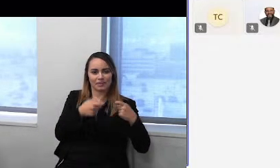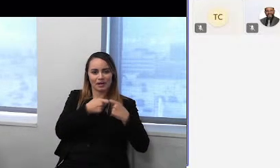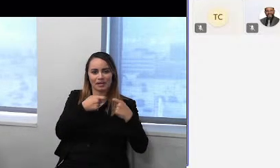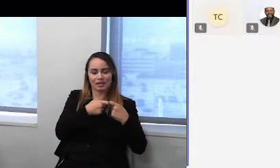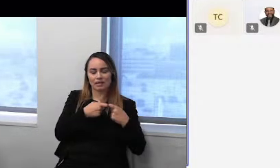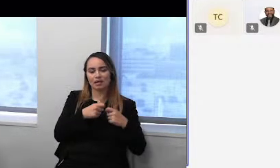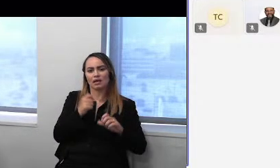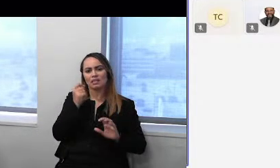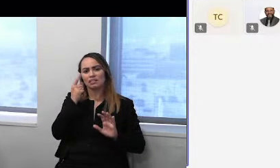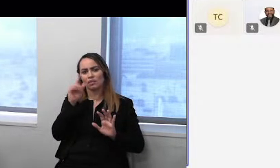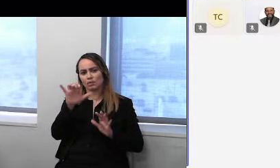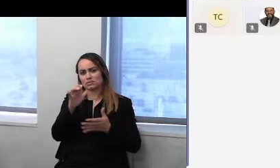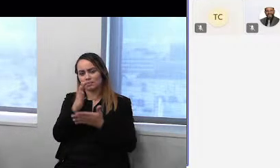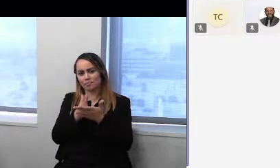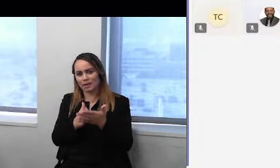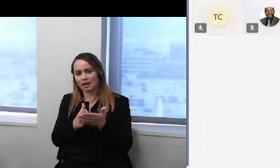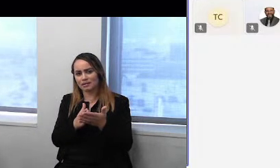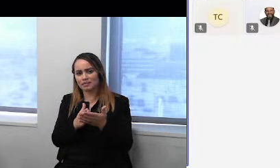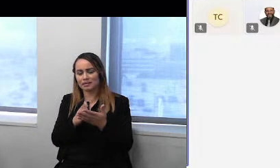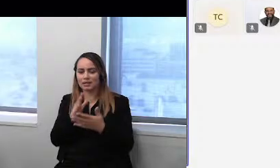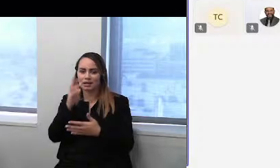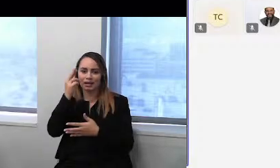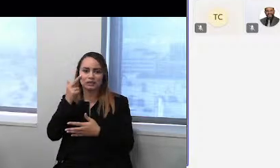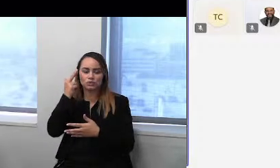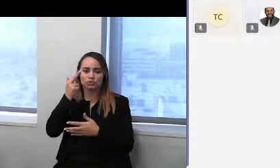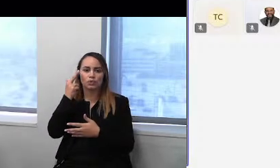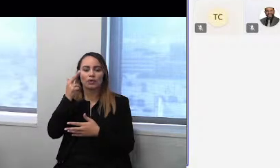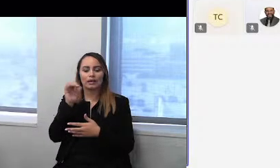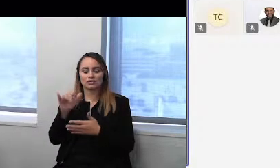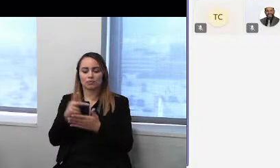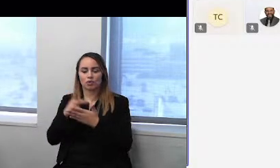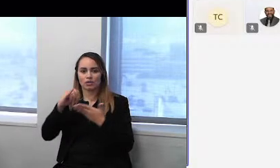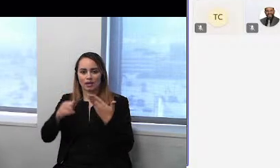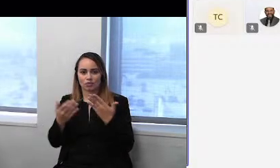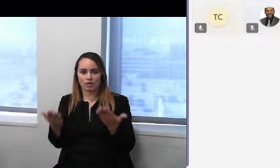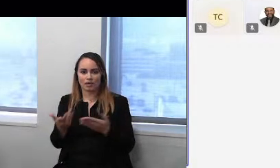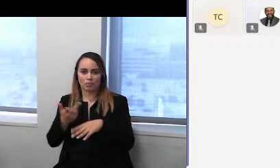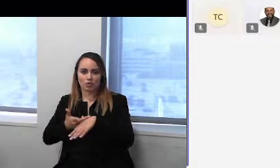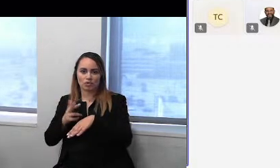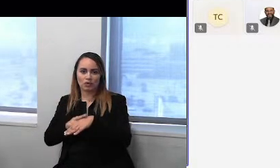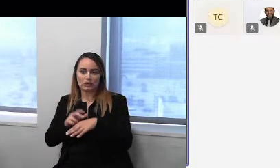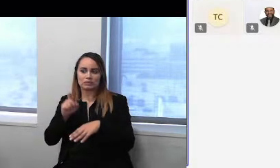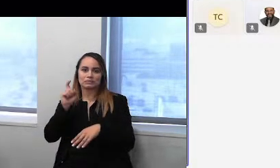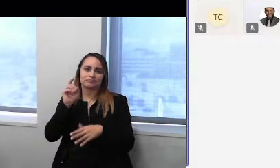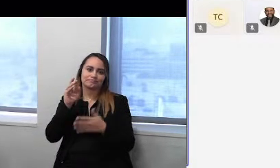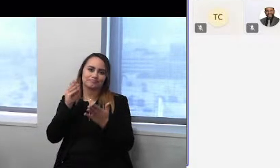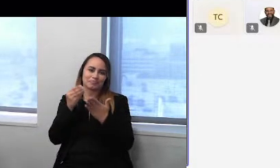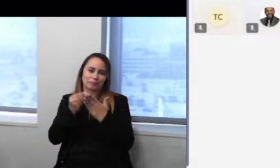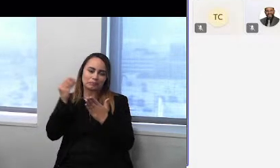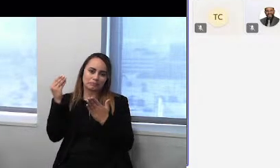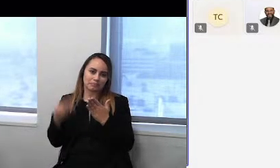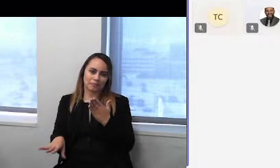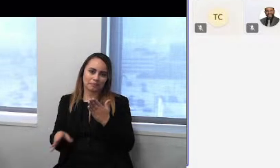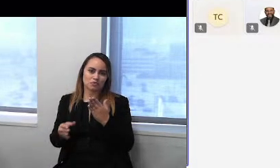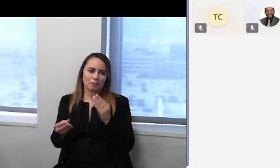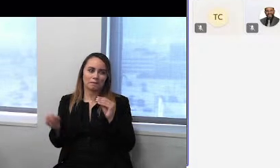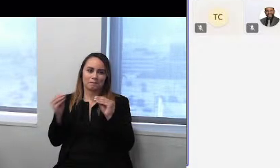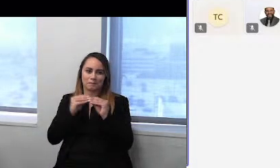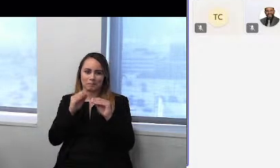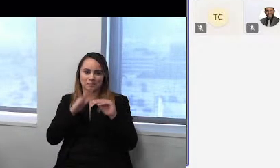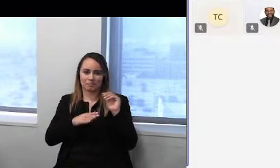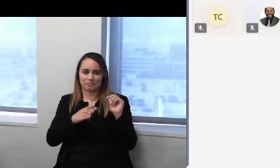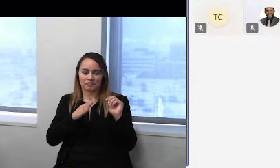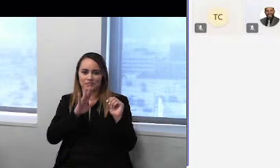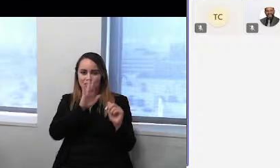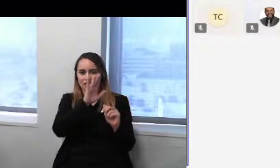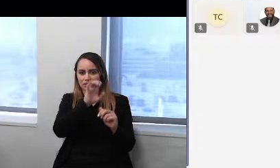the reason why the projects here in Puerto Rico are more expensive. That's one of the reasons.